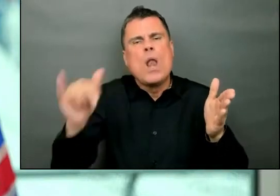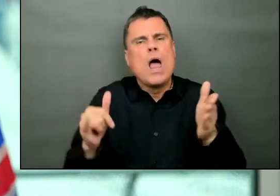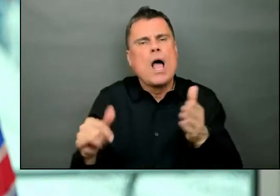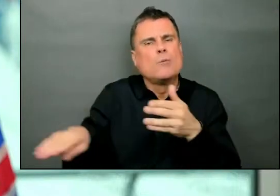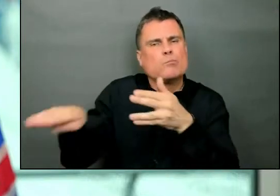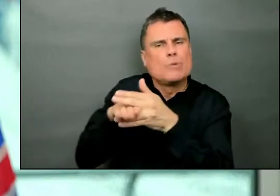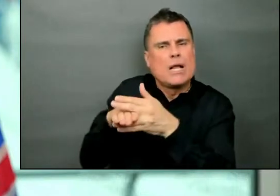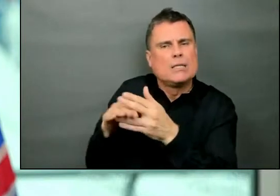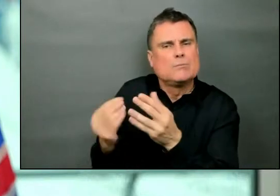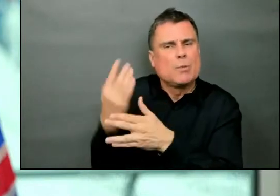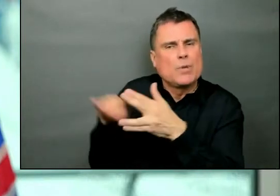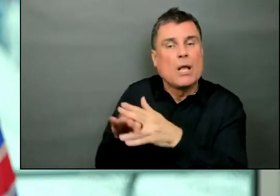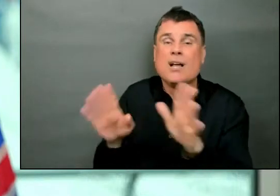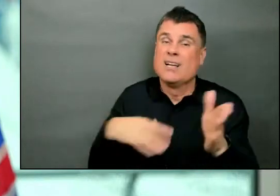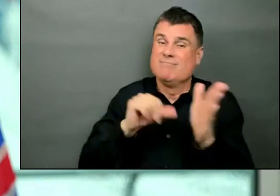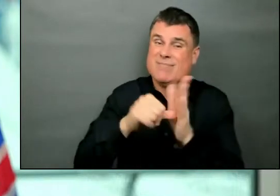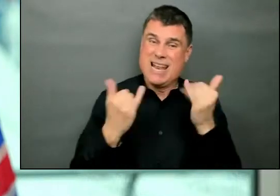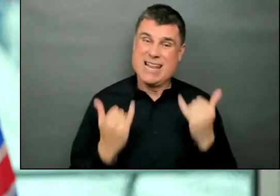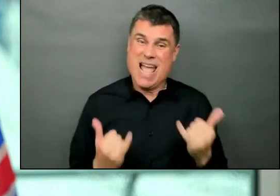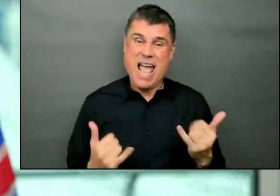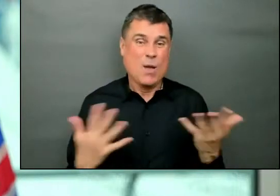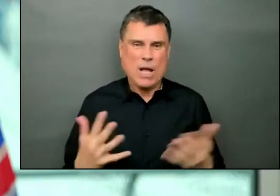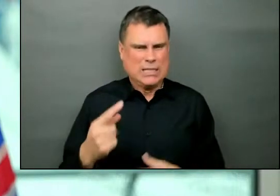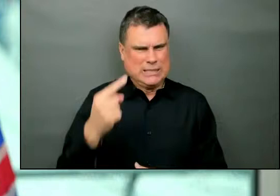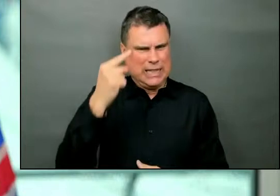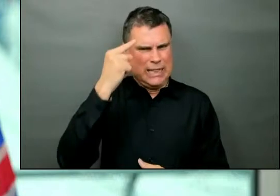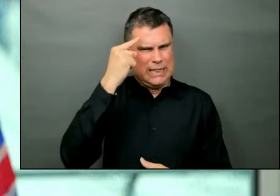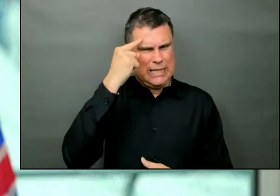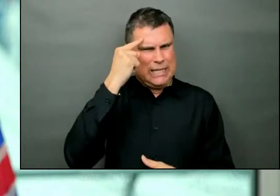small, think local.